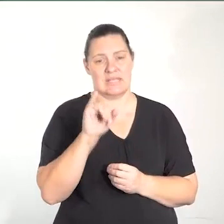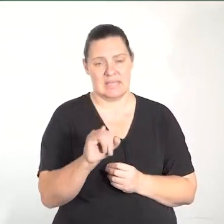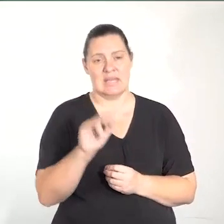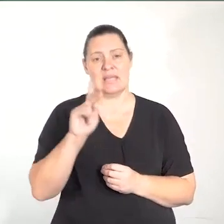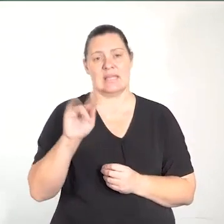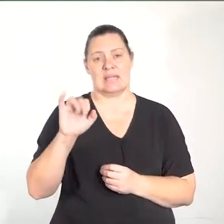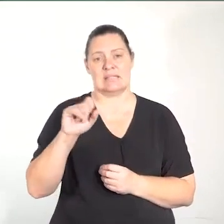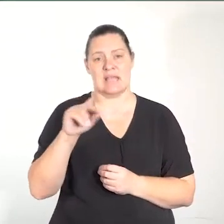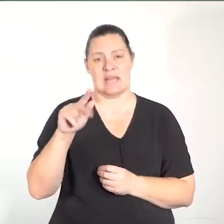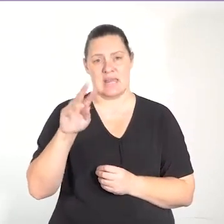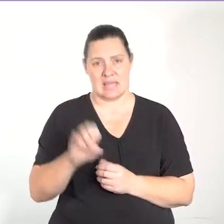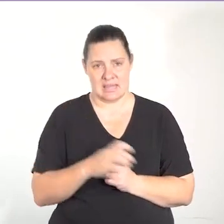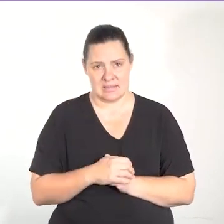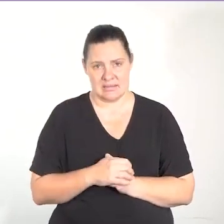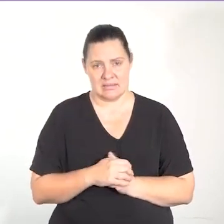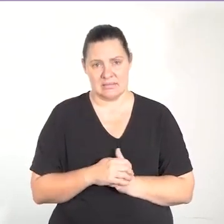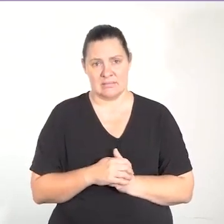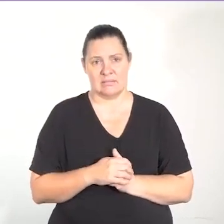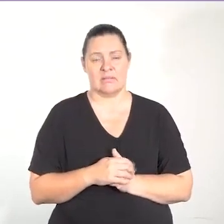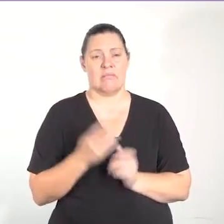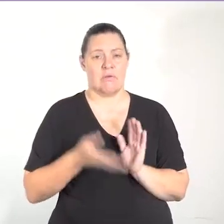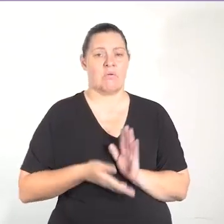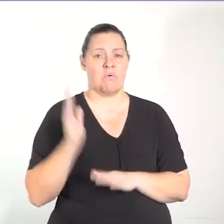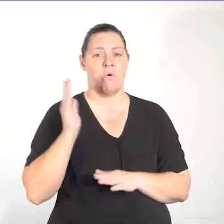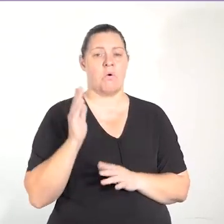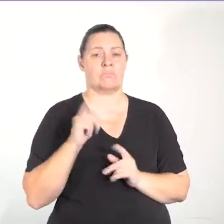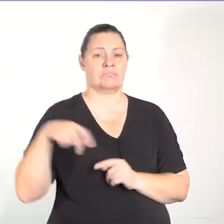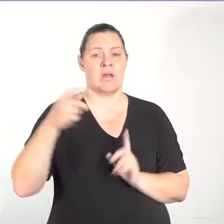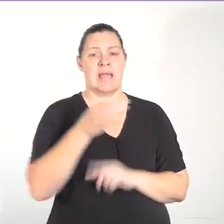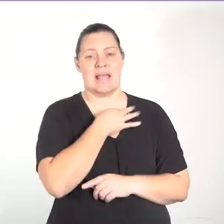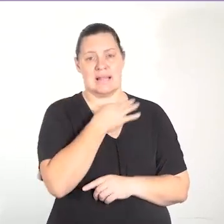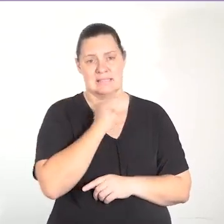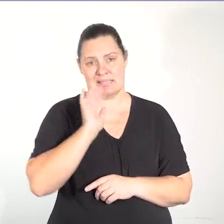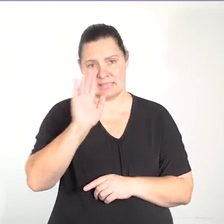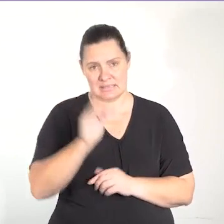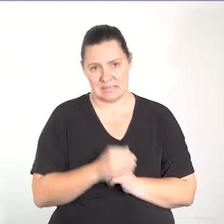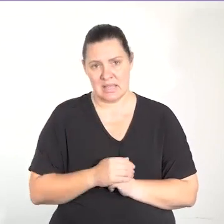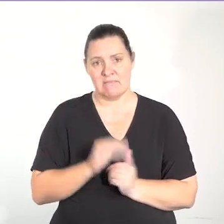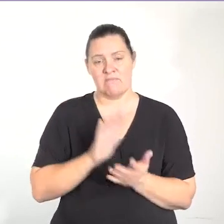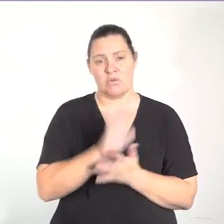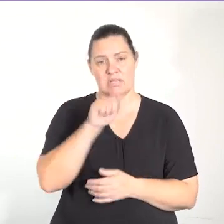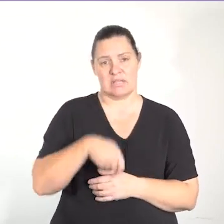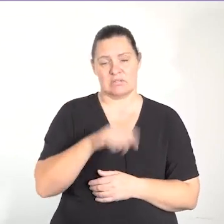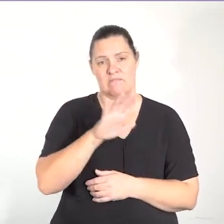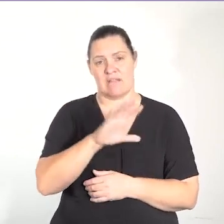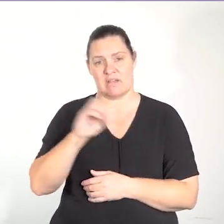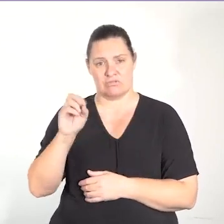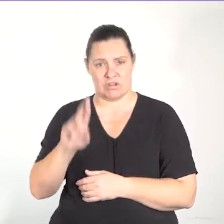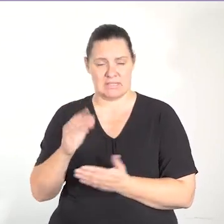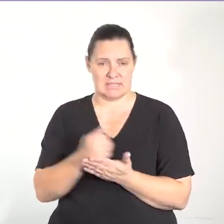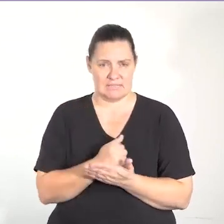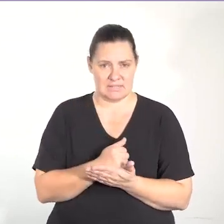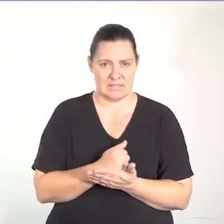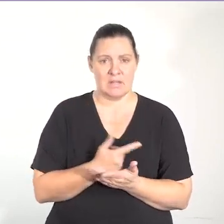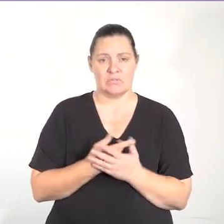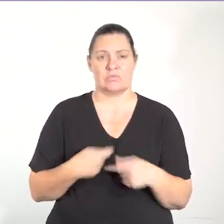and Kensani. So Busi and Kensani are going on a trip to England. They have 14,500